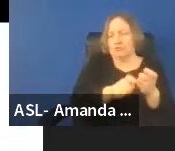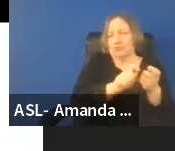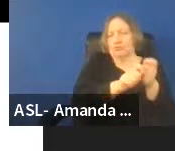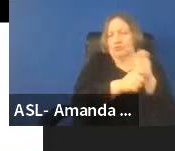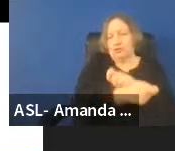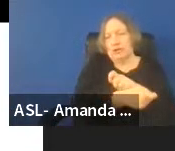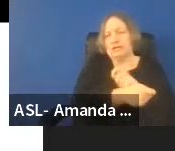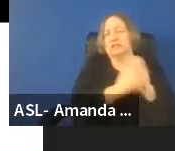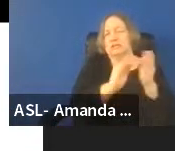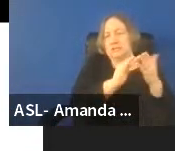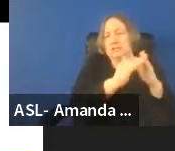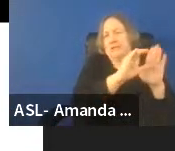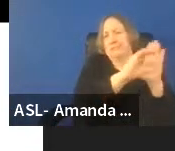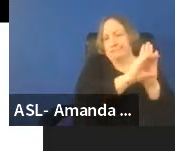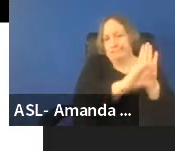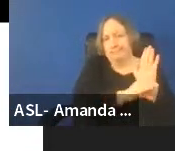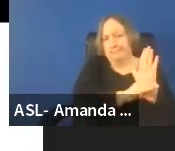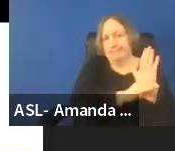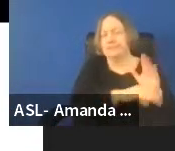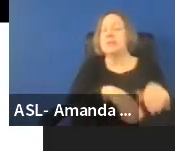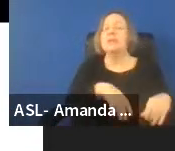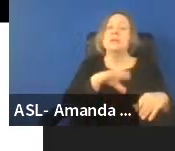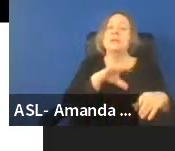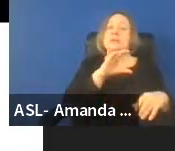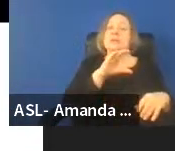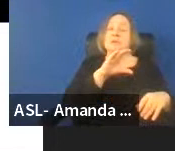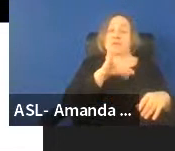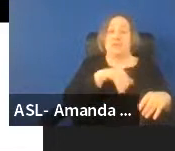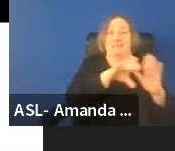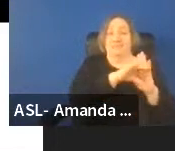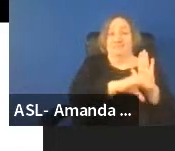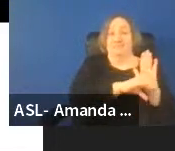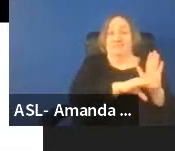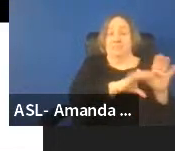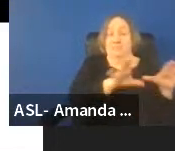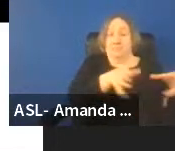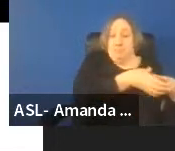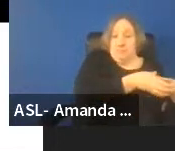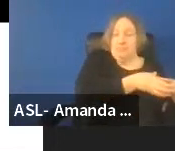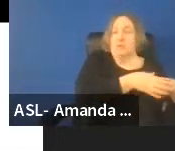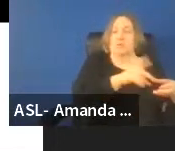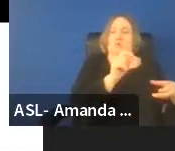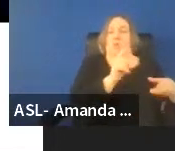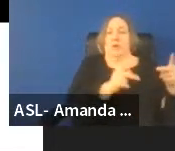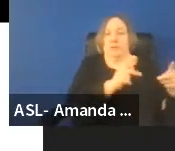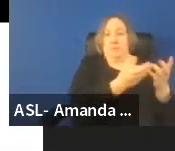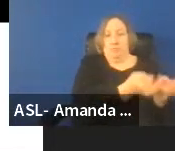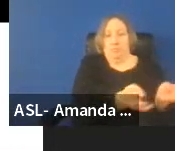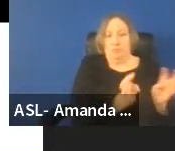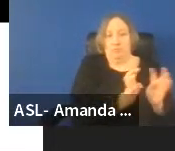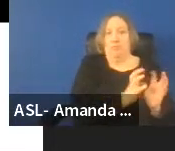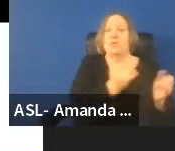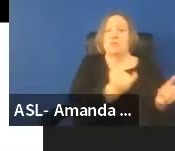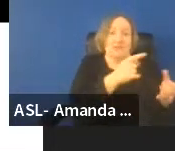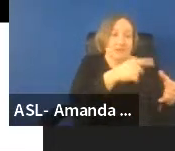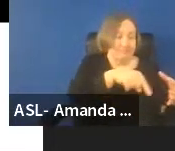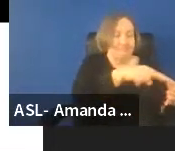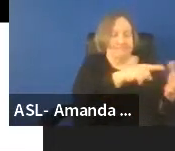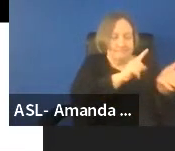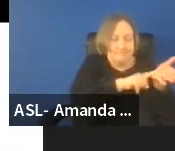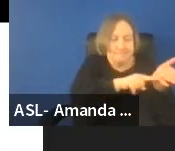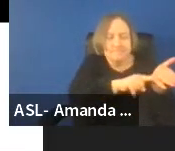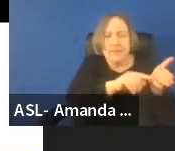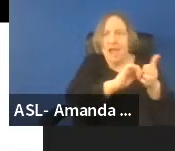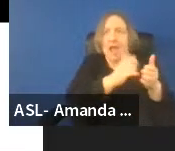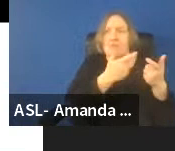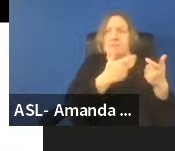city charter. The charter commission is made up of 20 people, and they right now are exploring big changes to